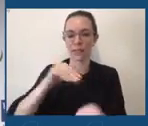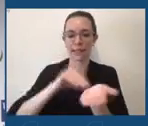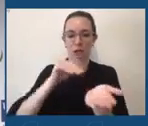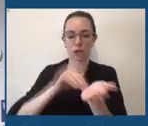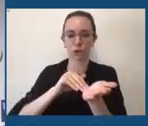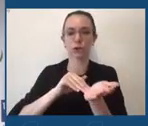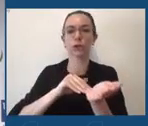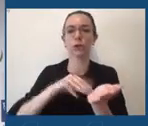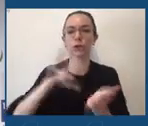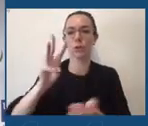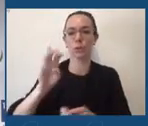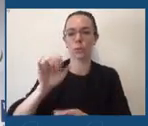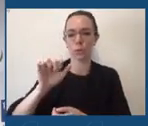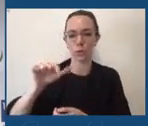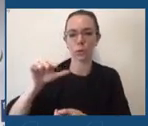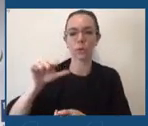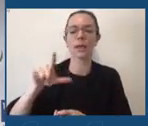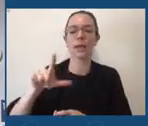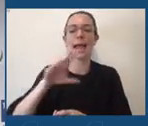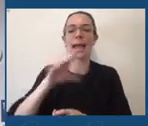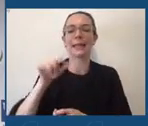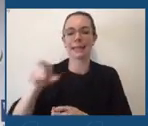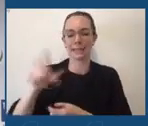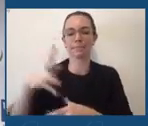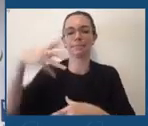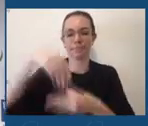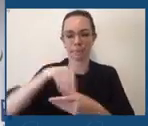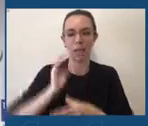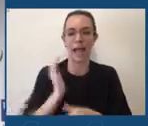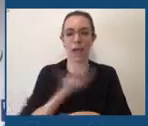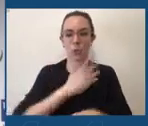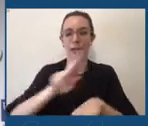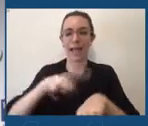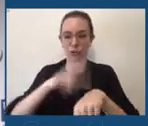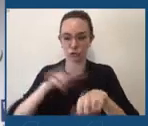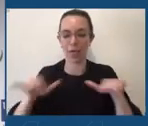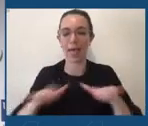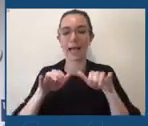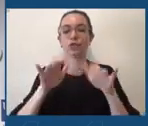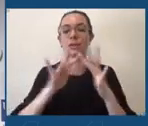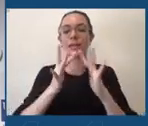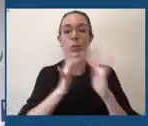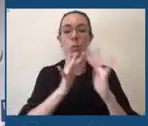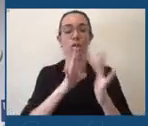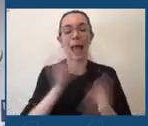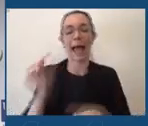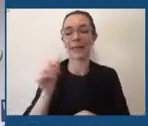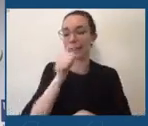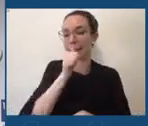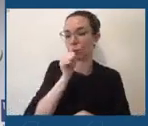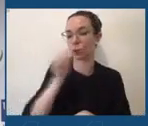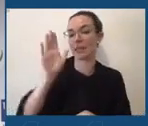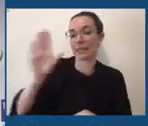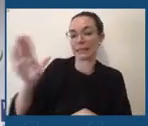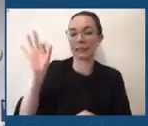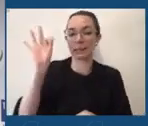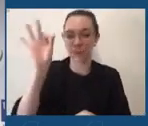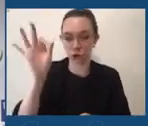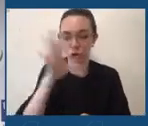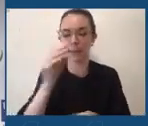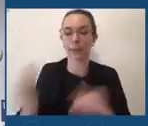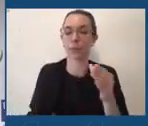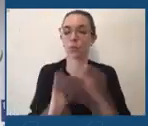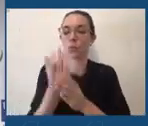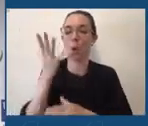also a member of our national board of National Action Network, and the secret to his ministry and the growth of this